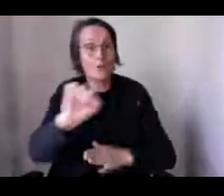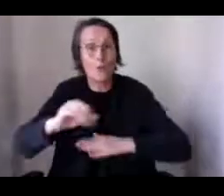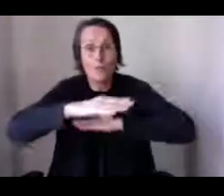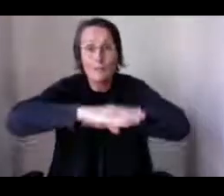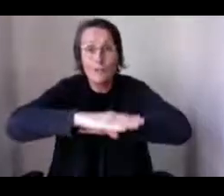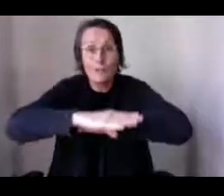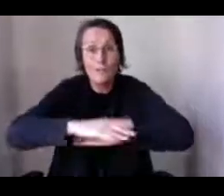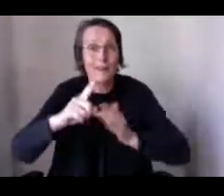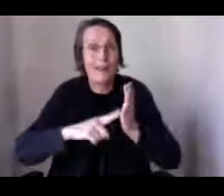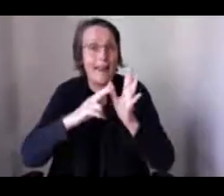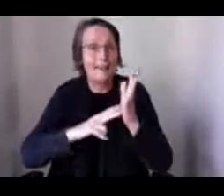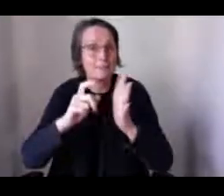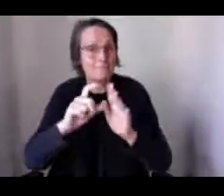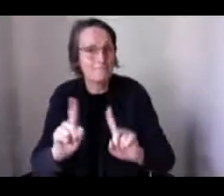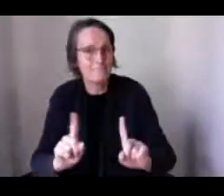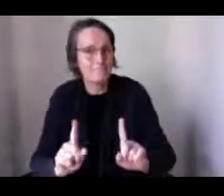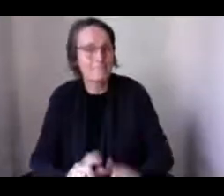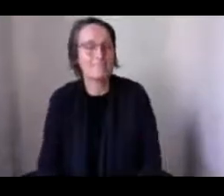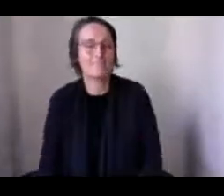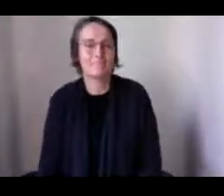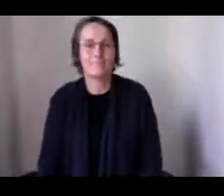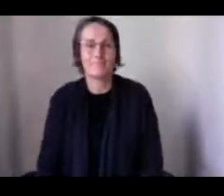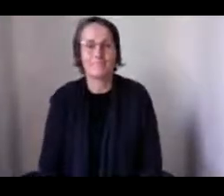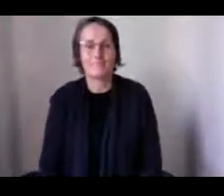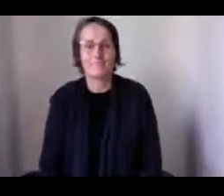here at today's webinar.